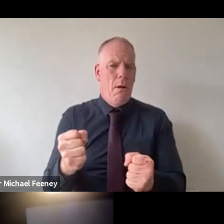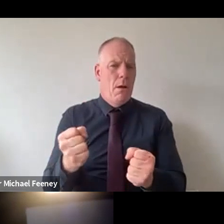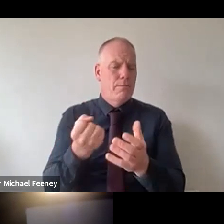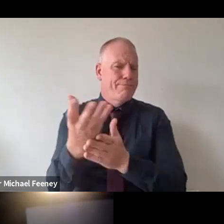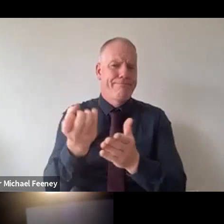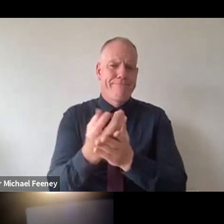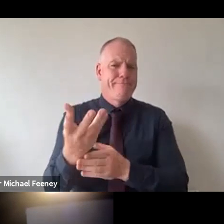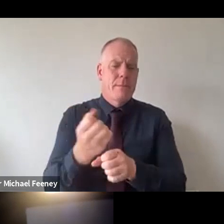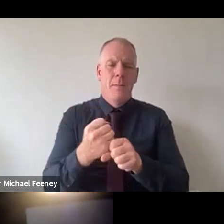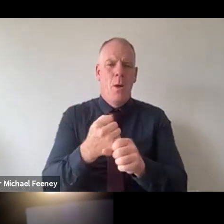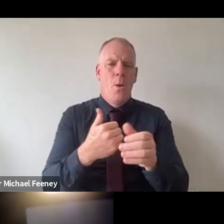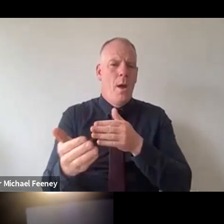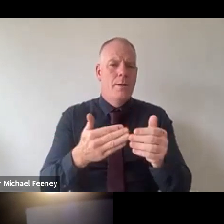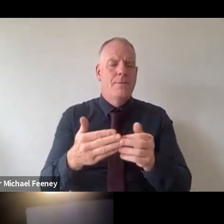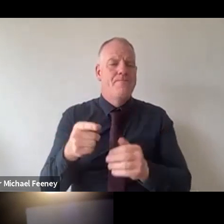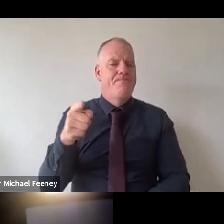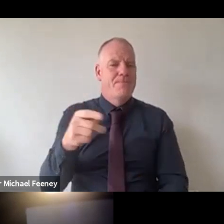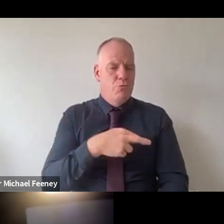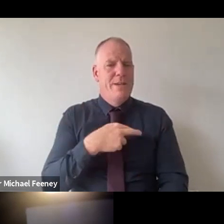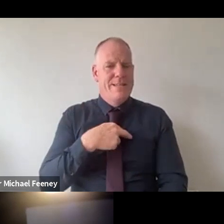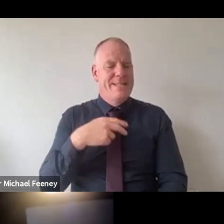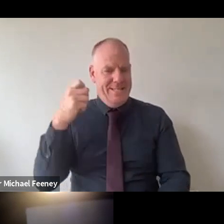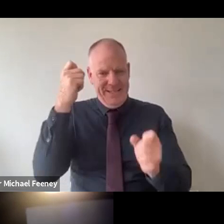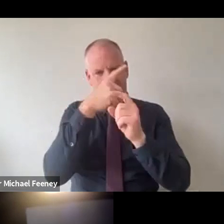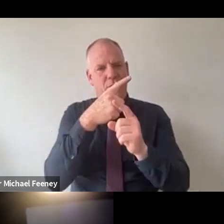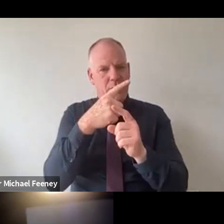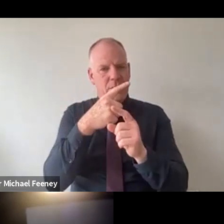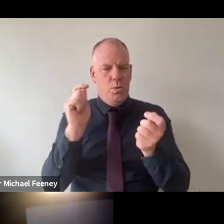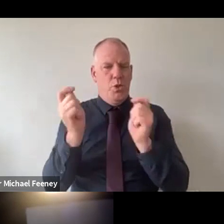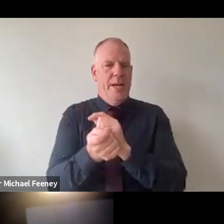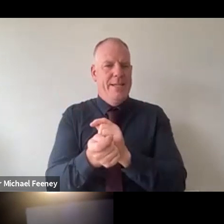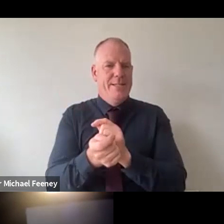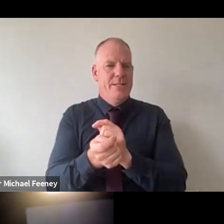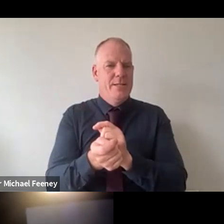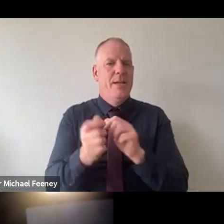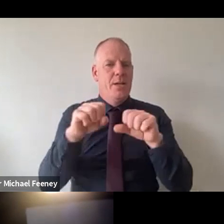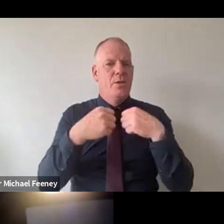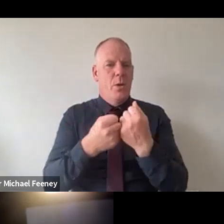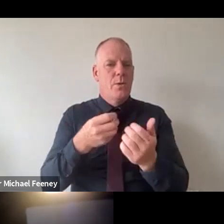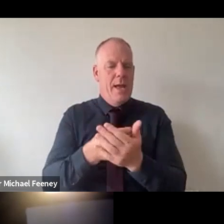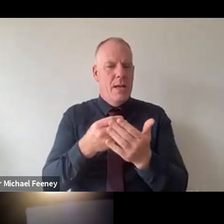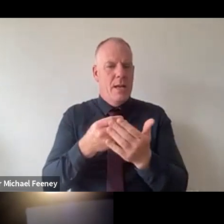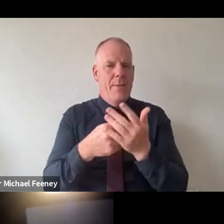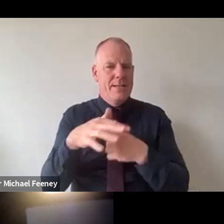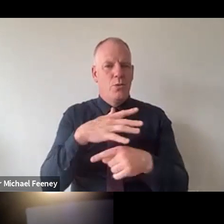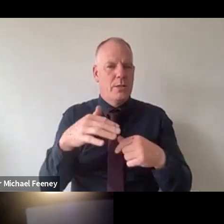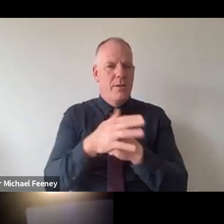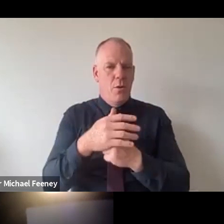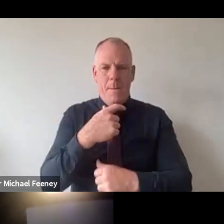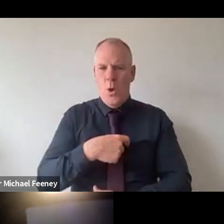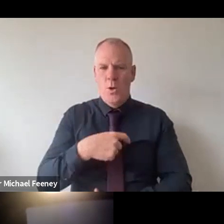claim to show that, in fact, it is very difficult to change socioeconomic status of